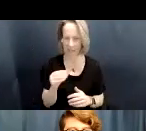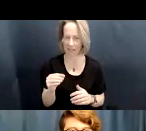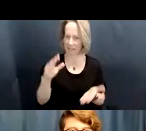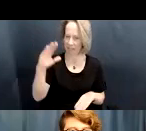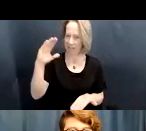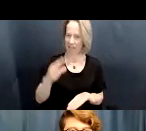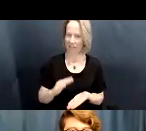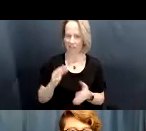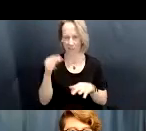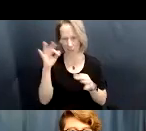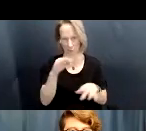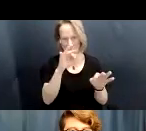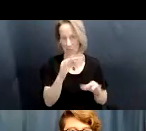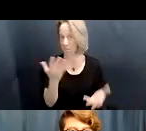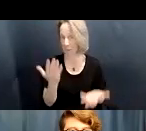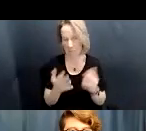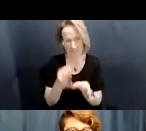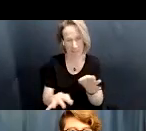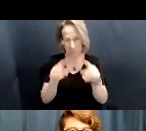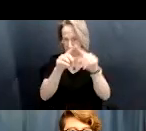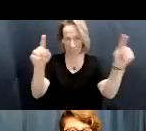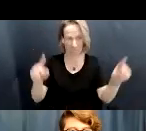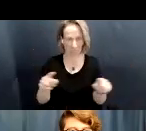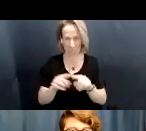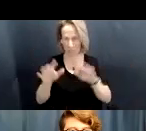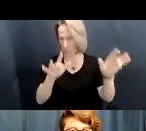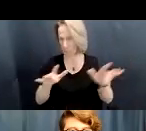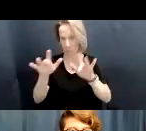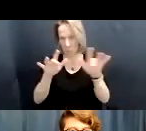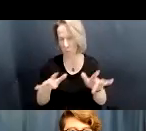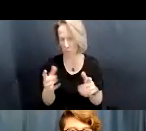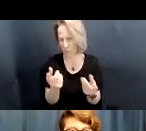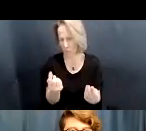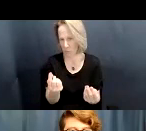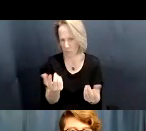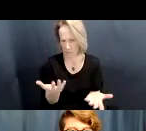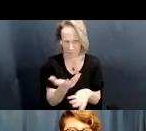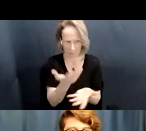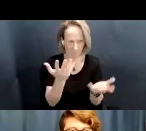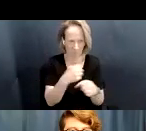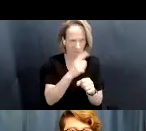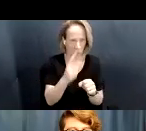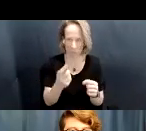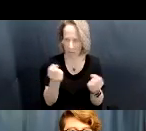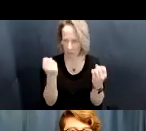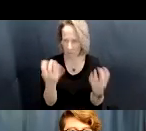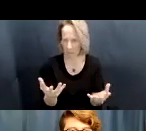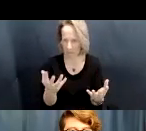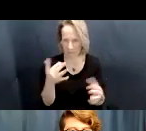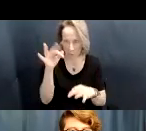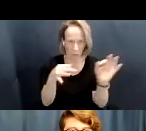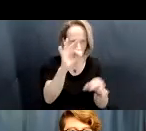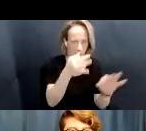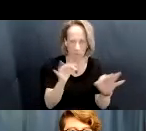computer screen. How are we kind of taking an inventory of that regularly and limiting those distractions on our